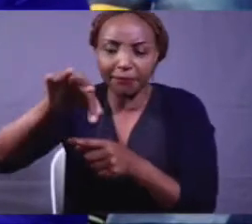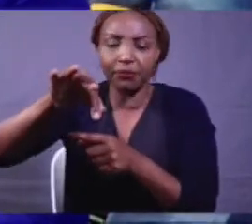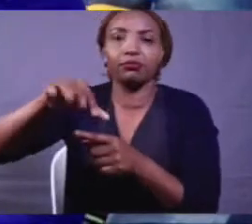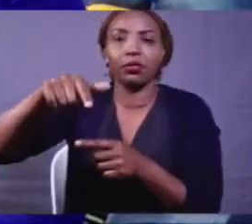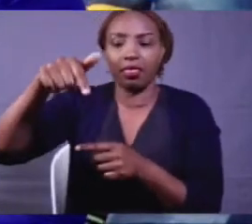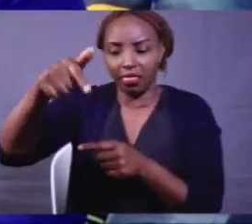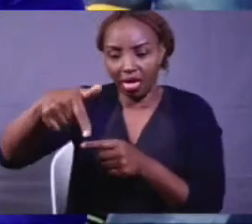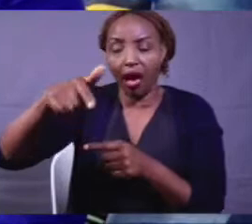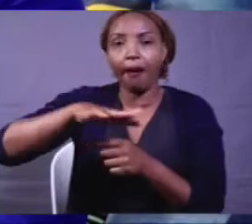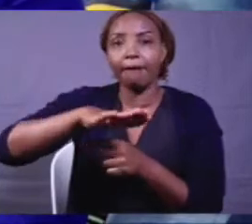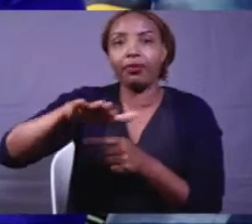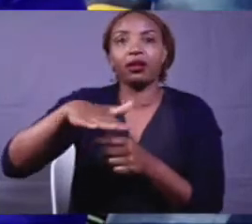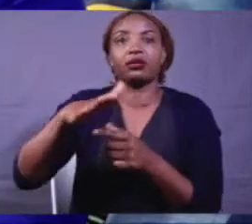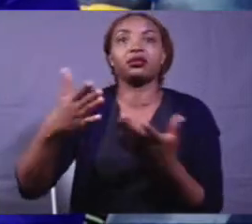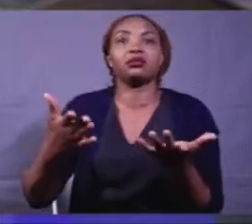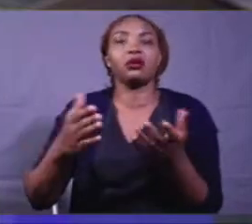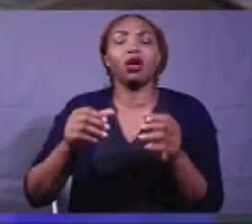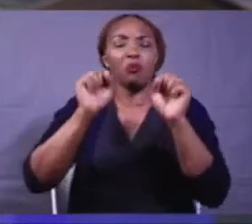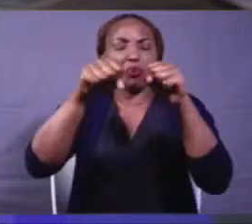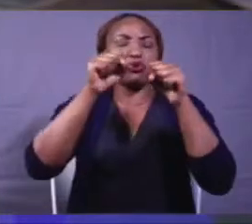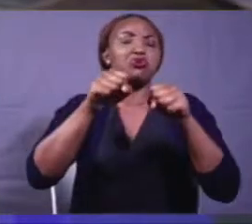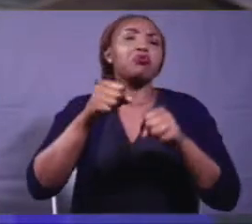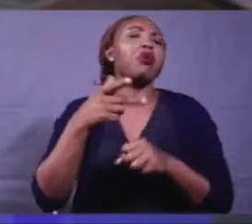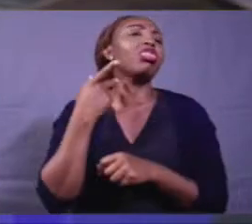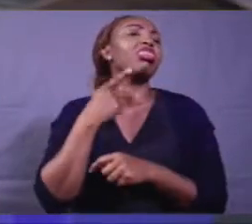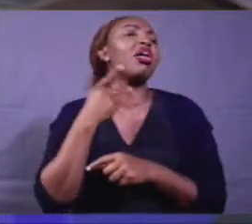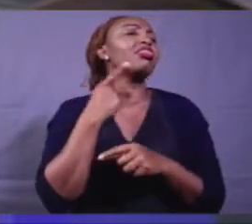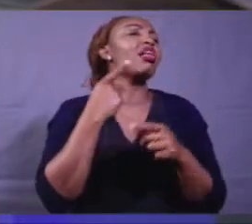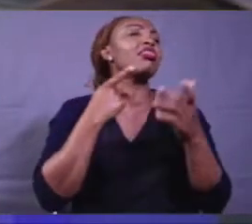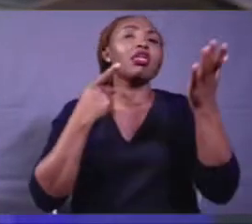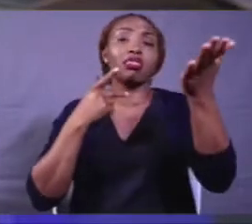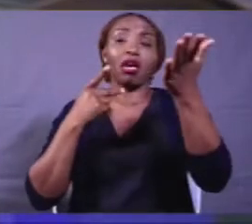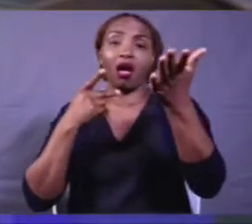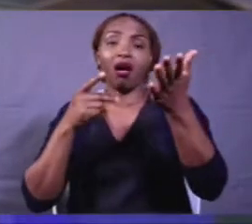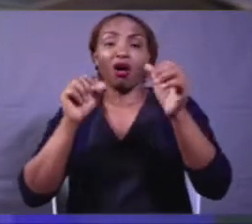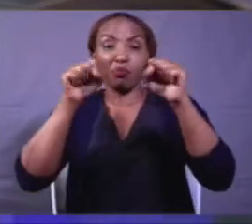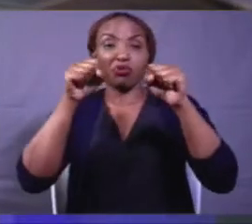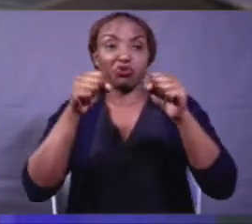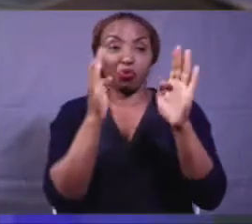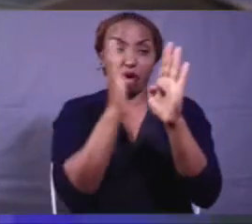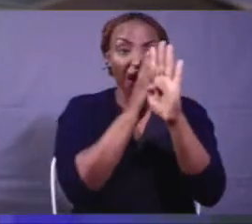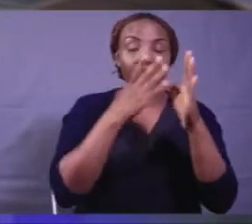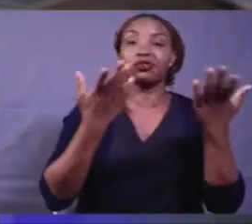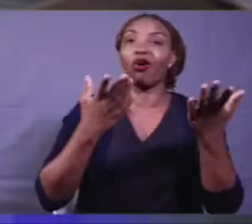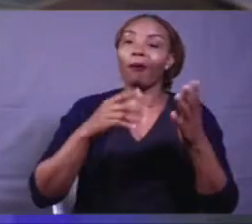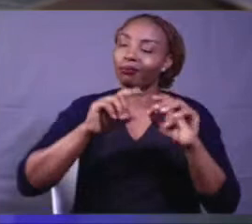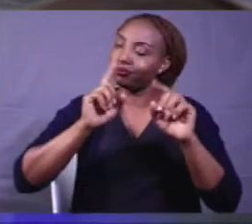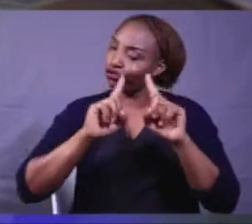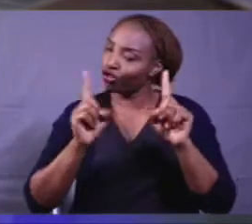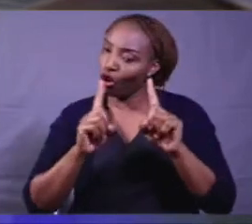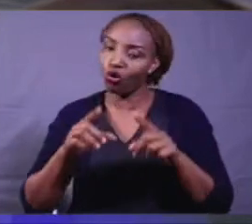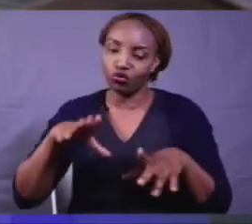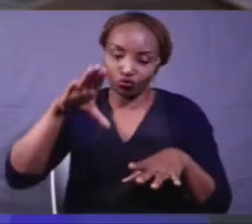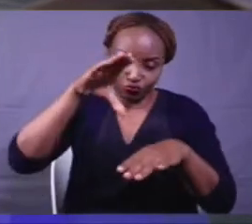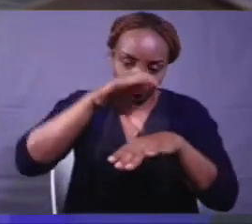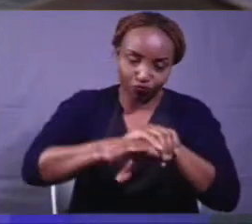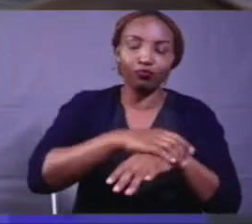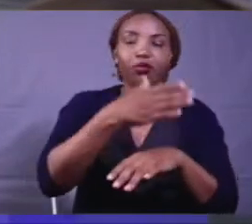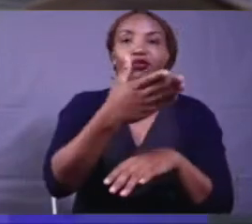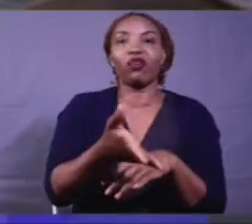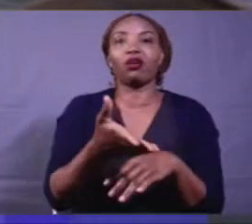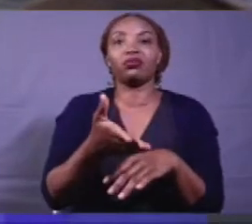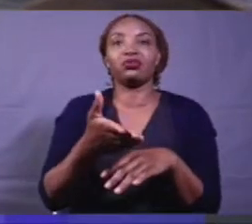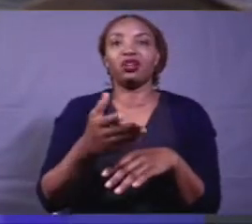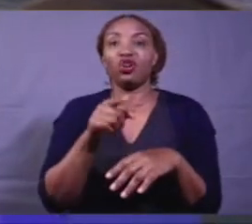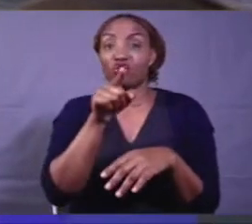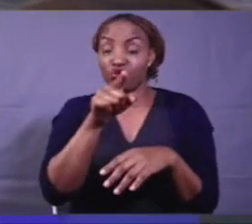cyberspace and that you will not be found. You will be found. Besides, we are not living in isolation, okay? There are people out there who will.